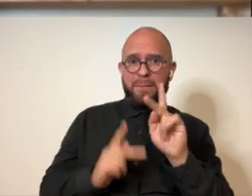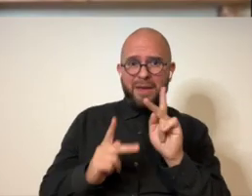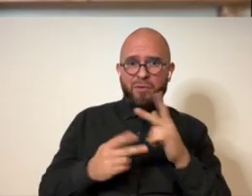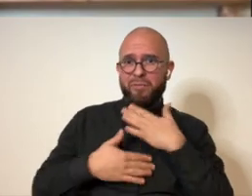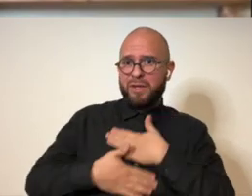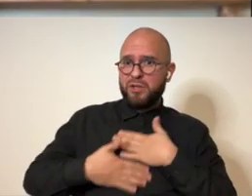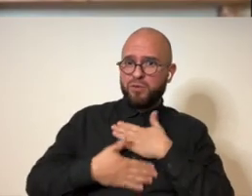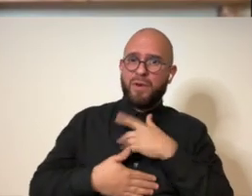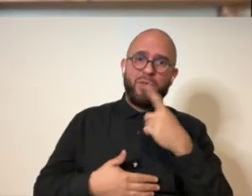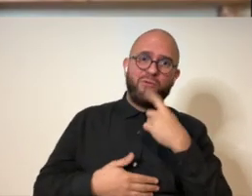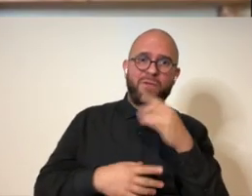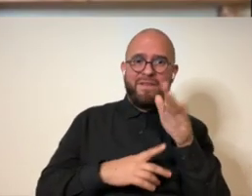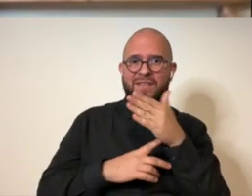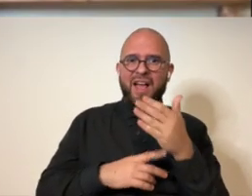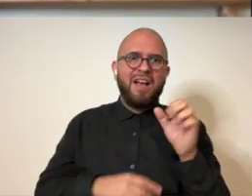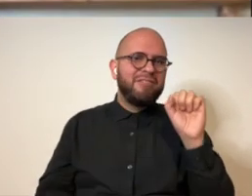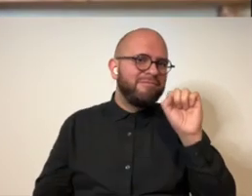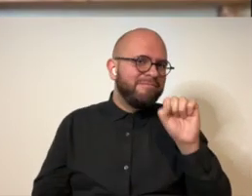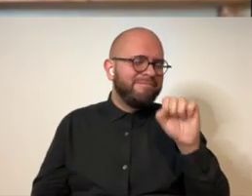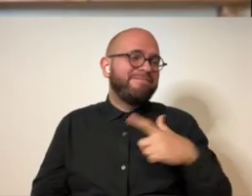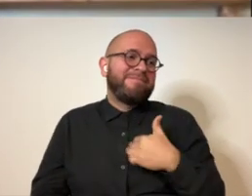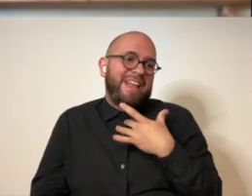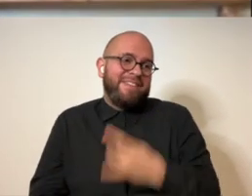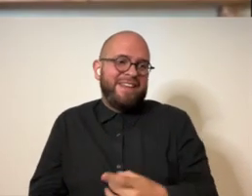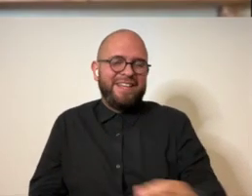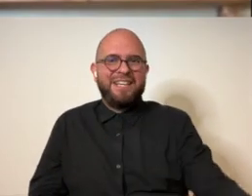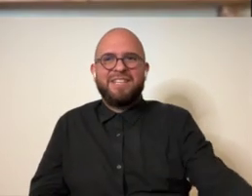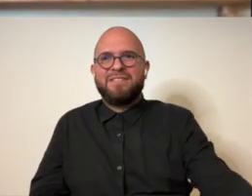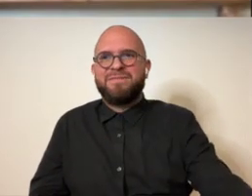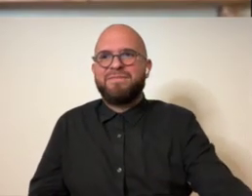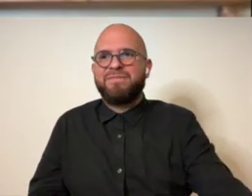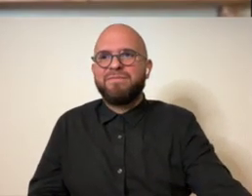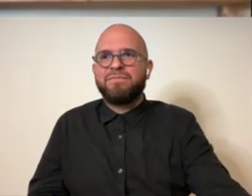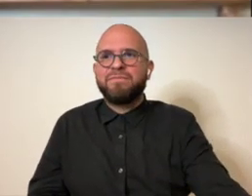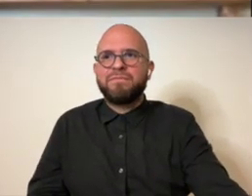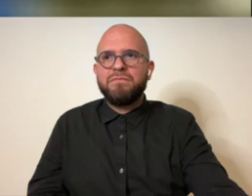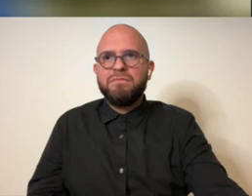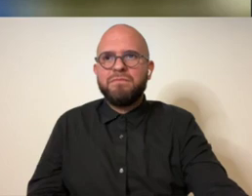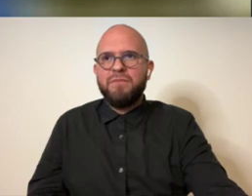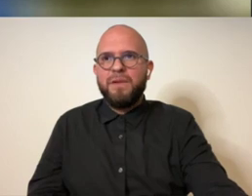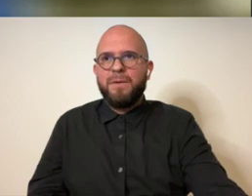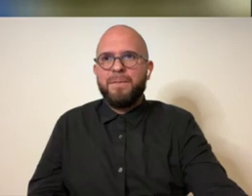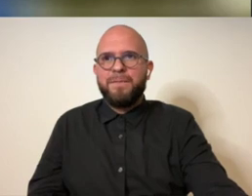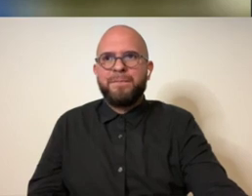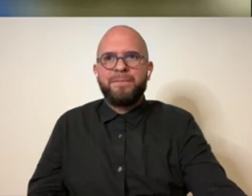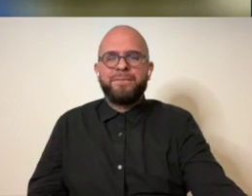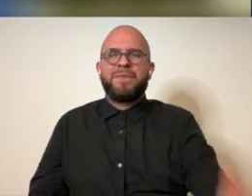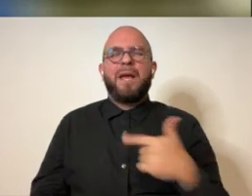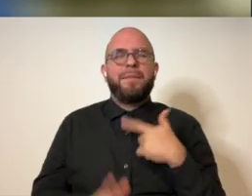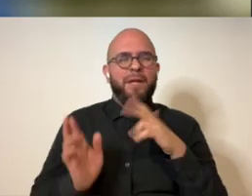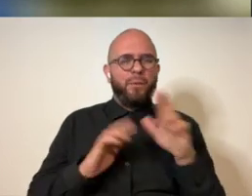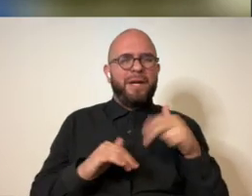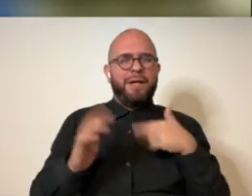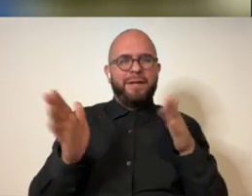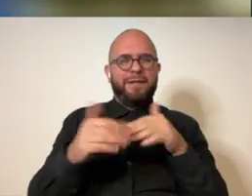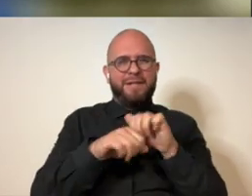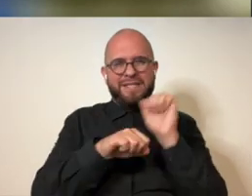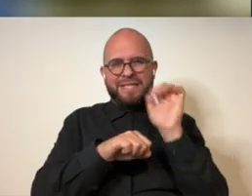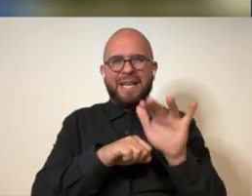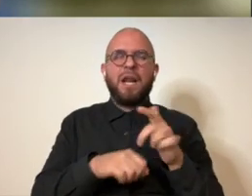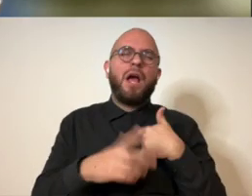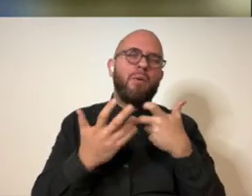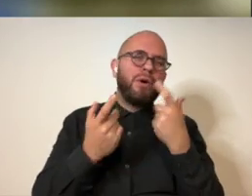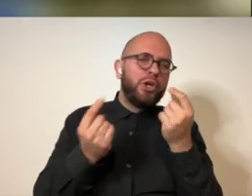I acknowledge this part of myself? It sounds like people have been having fun with a red flag thing, though. Yeah, I really like it. I'm about to send a batch